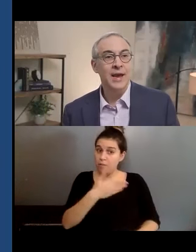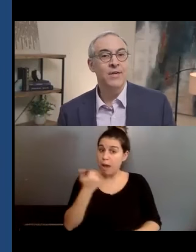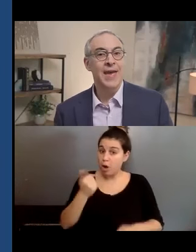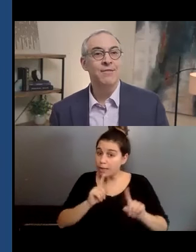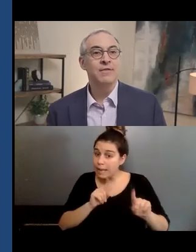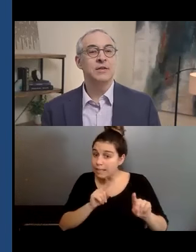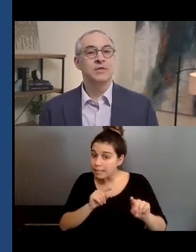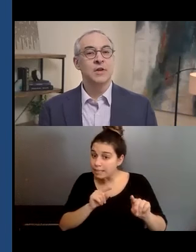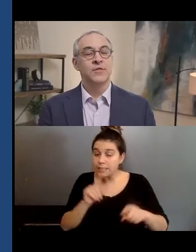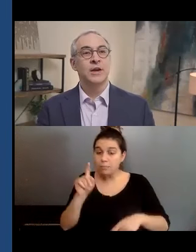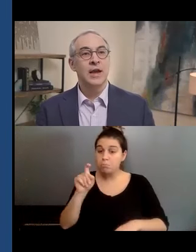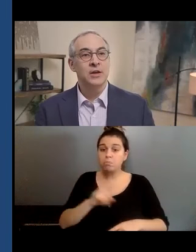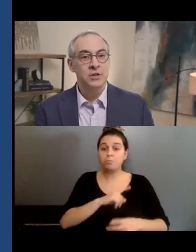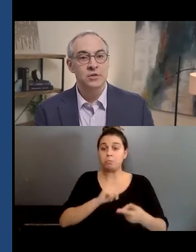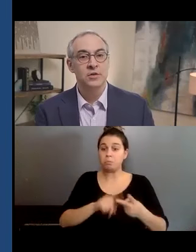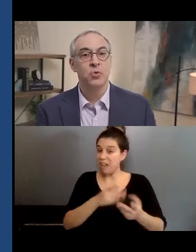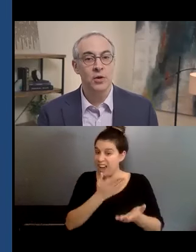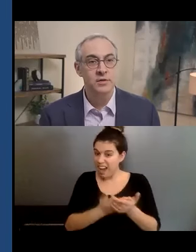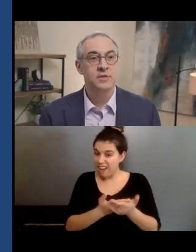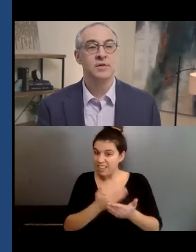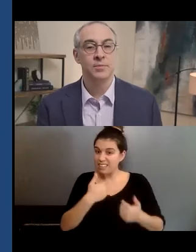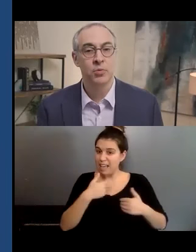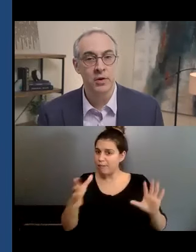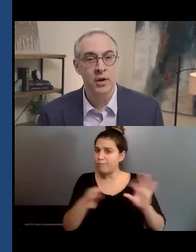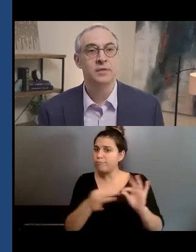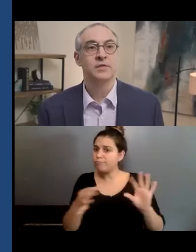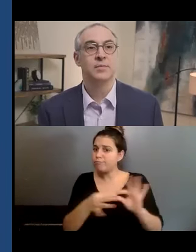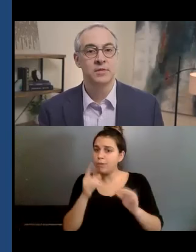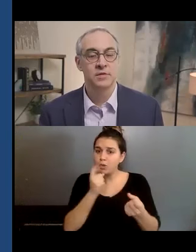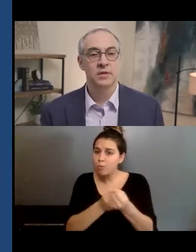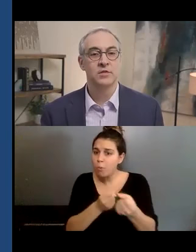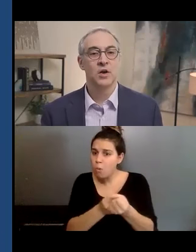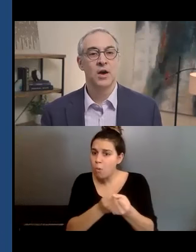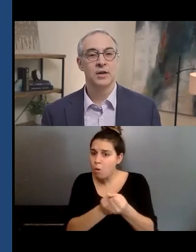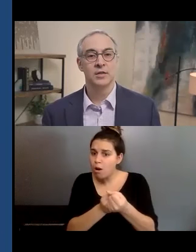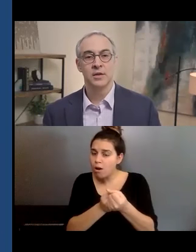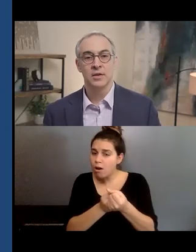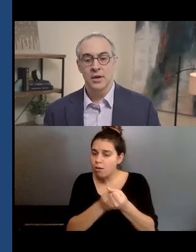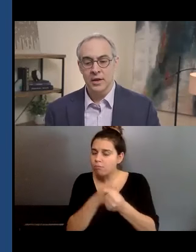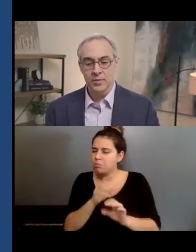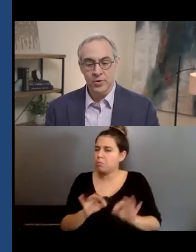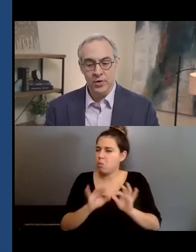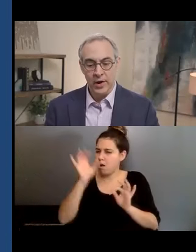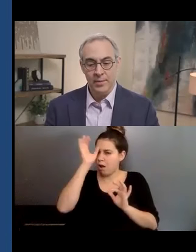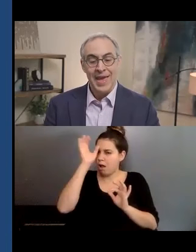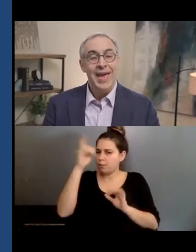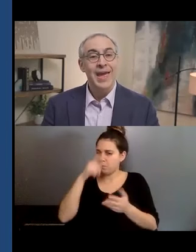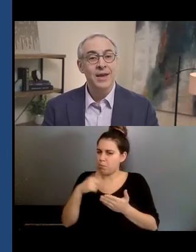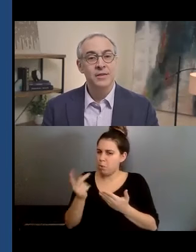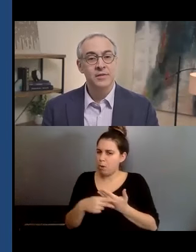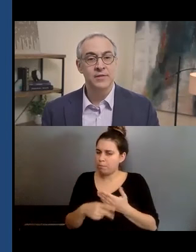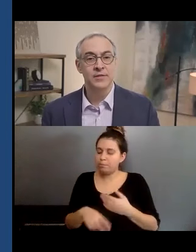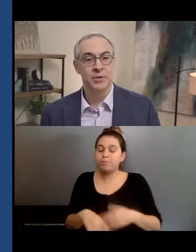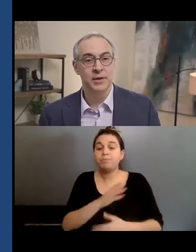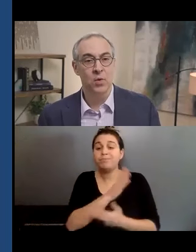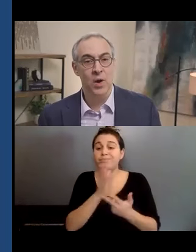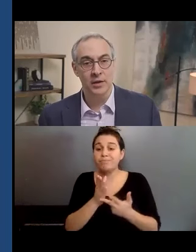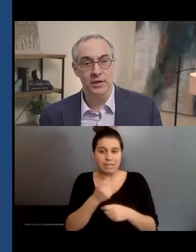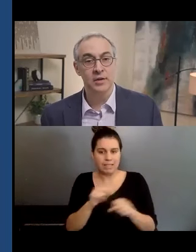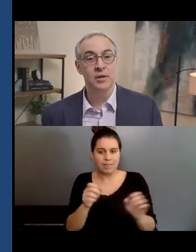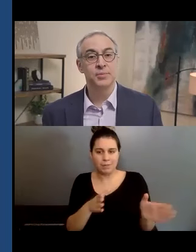they have evidence of connection to supports? This is an important concept that's taught in the program. And the safety